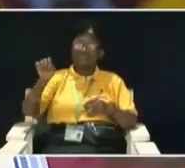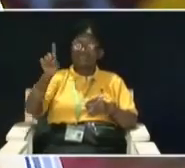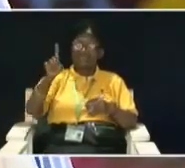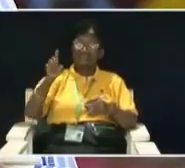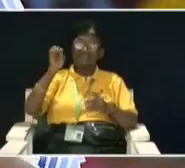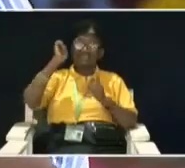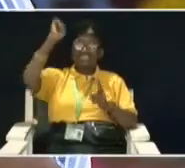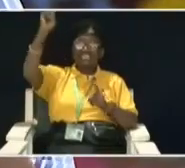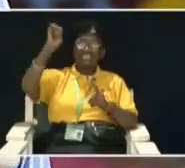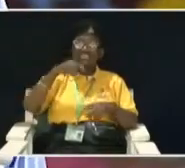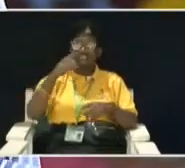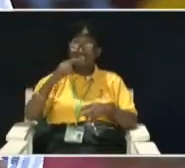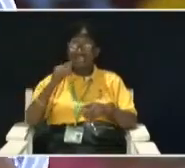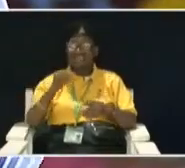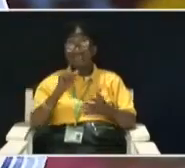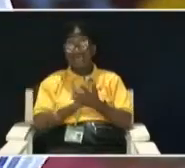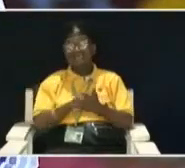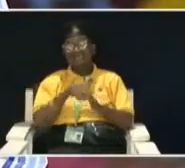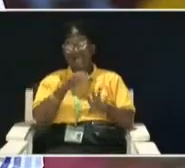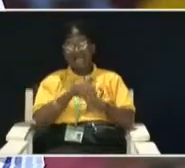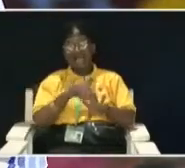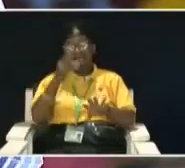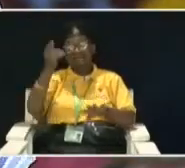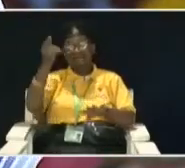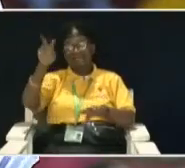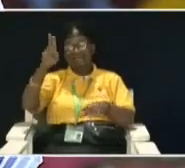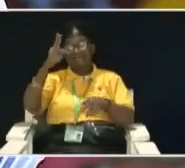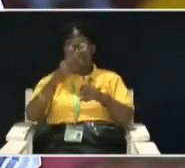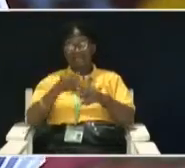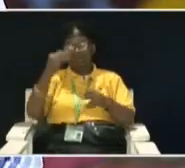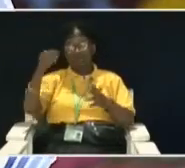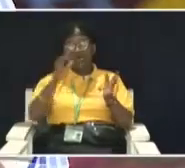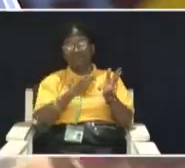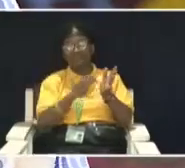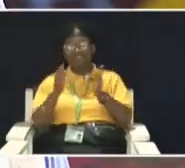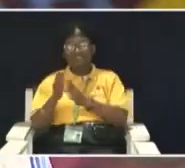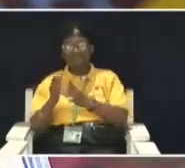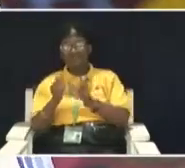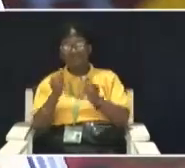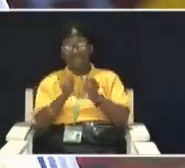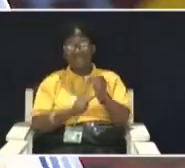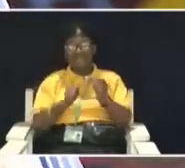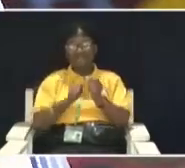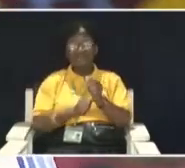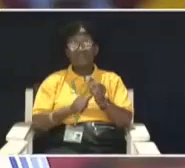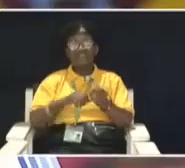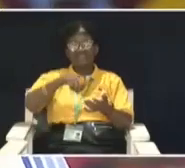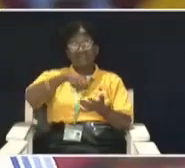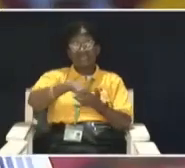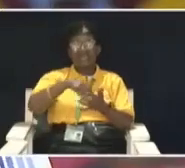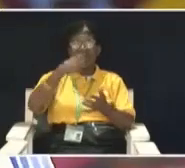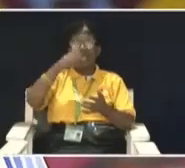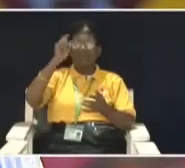he said that at the name of Jesus, every knee must bow.